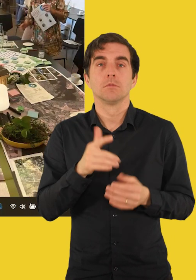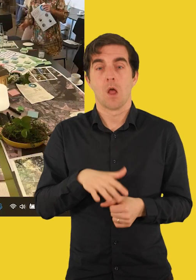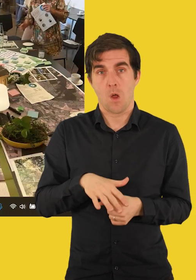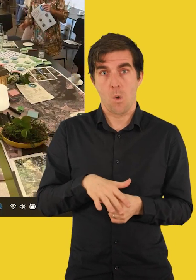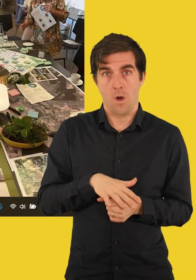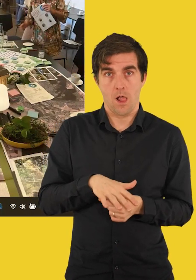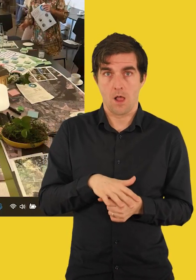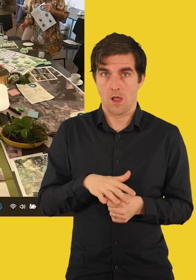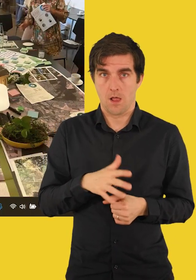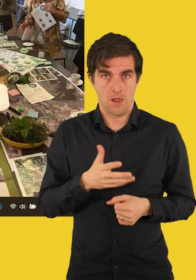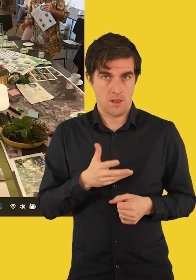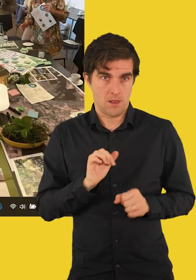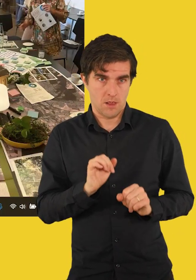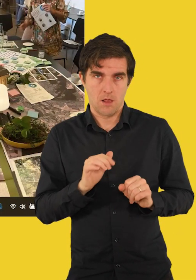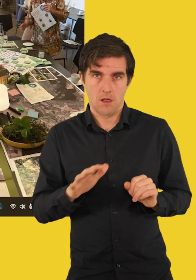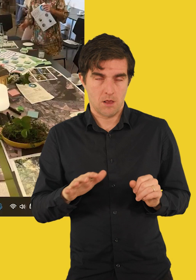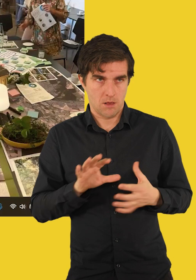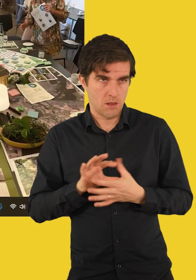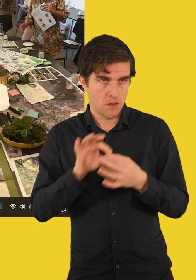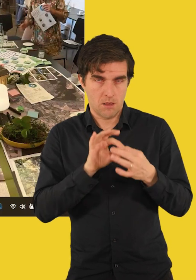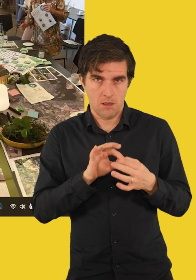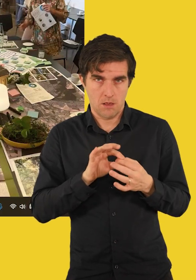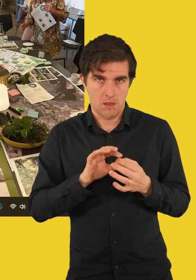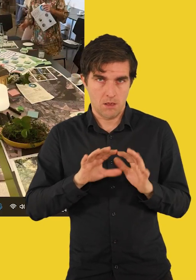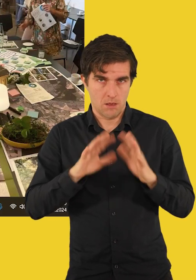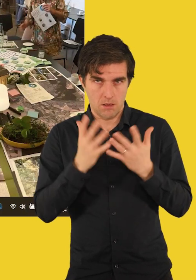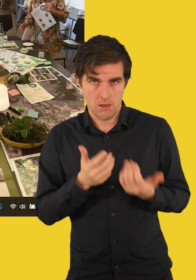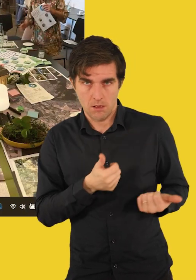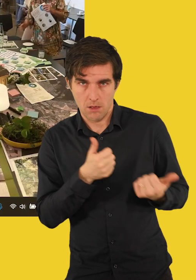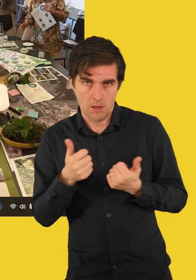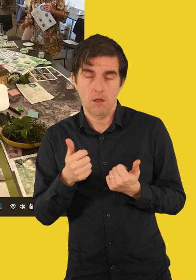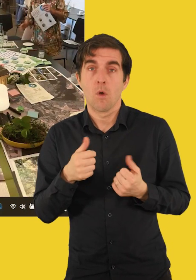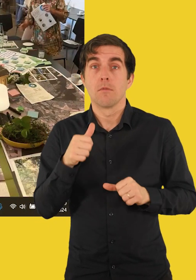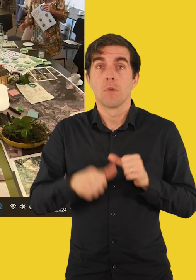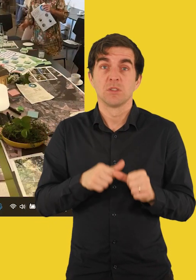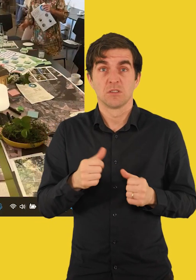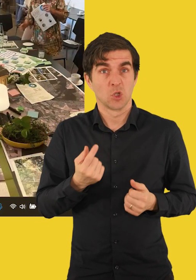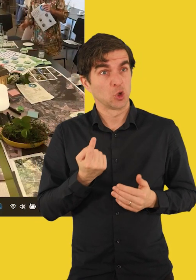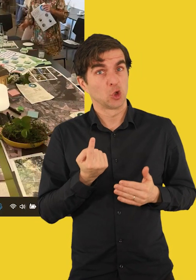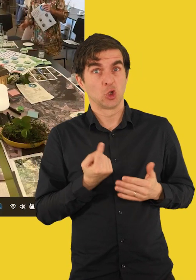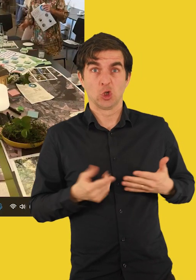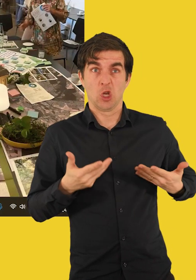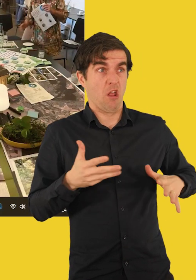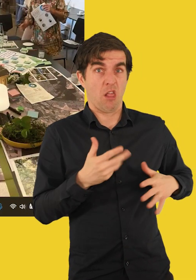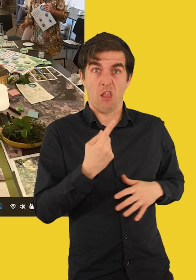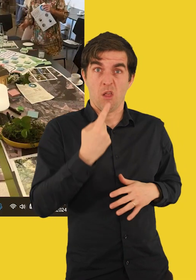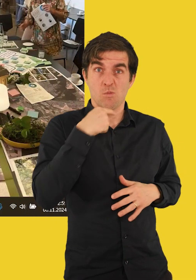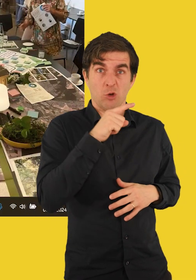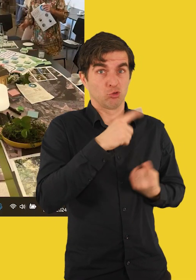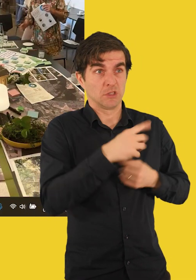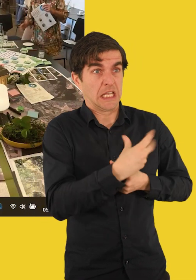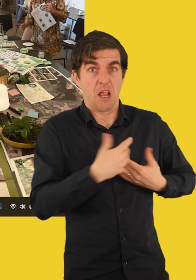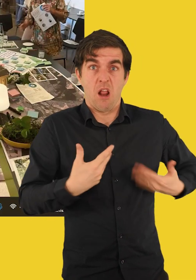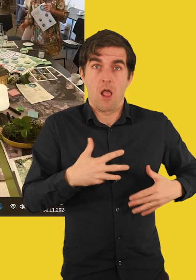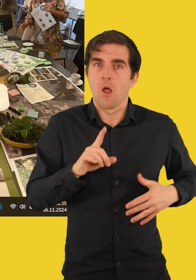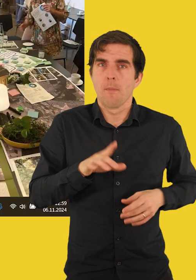local ecological dimensions, and this process didn't just involve those 100 citizens,